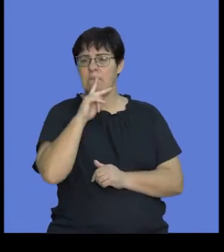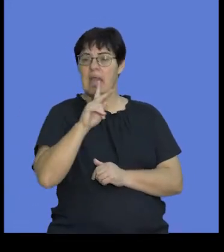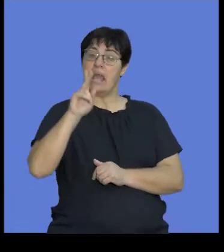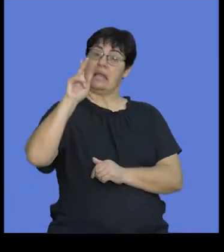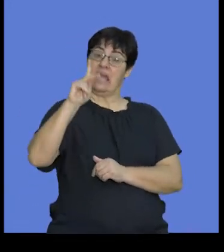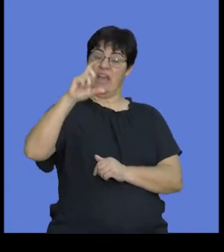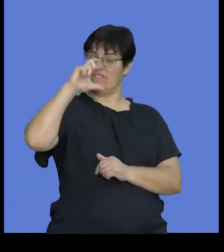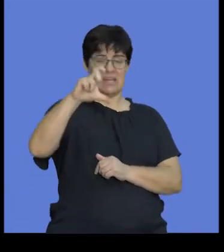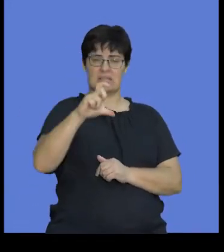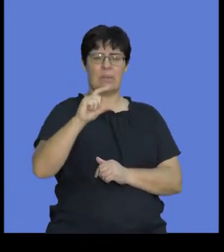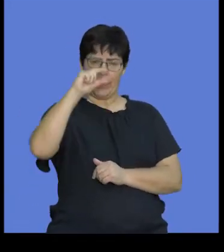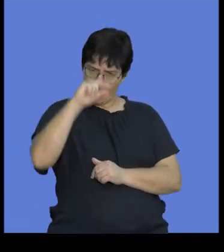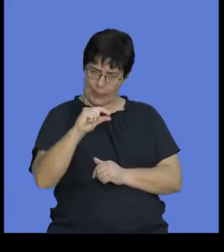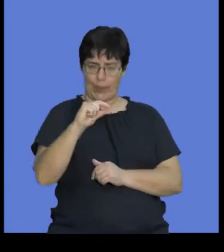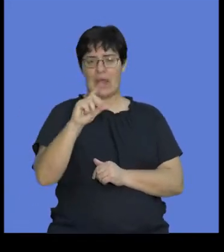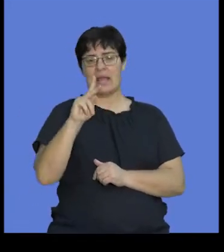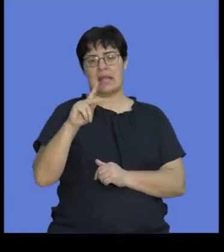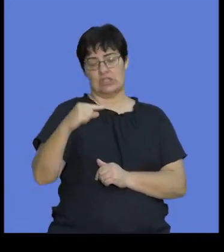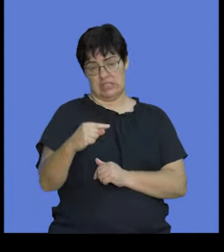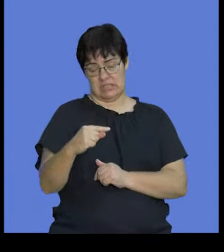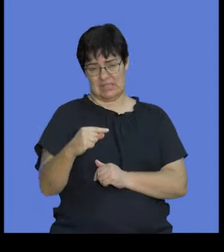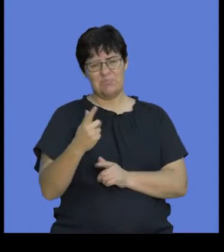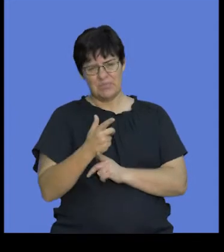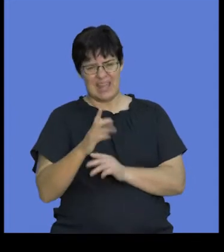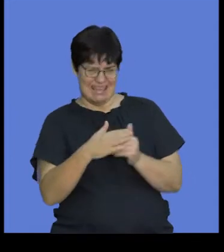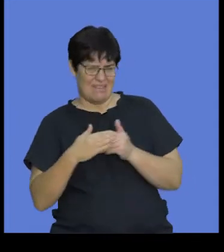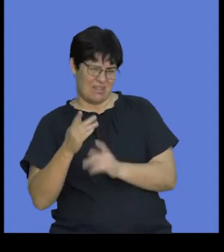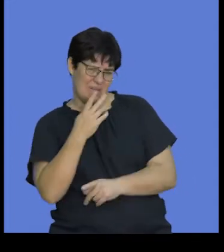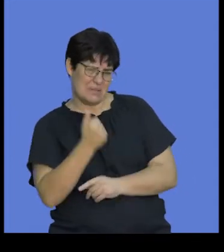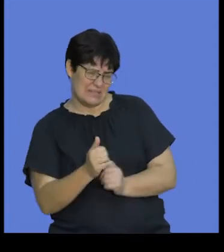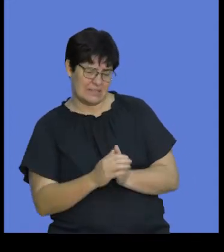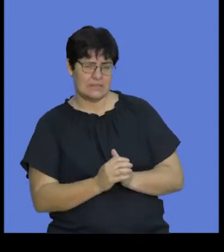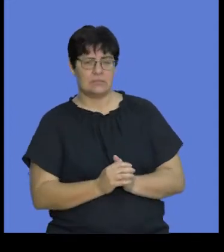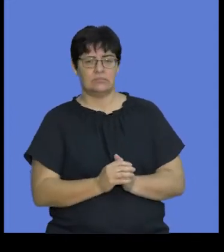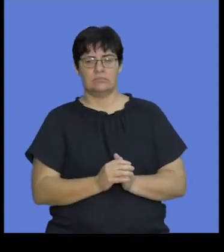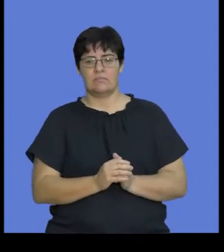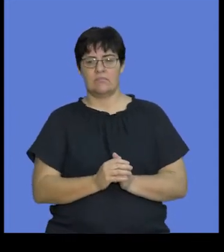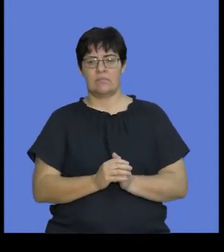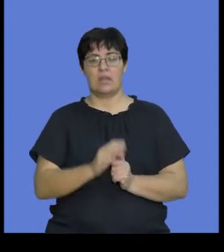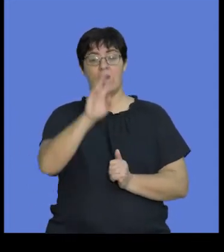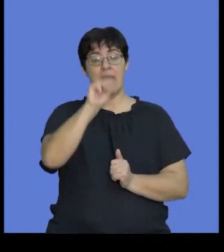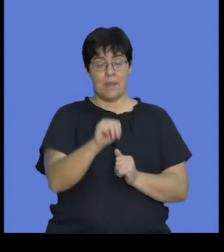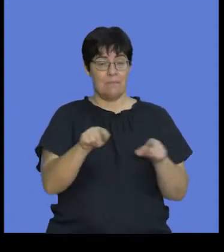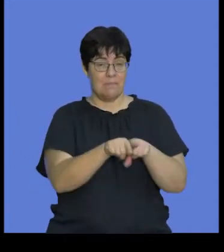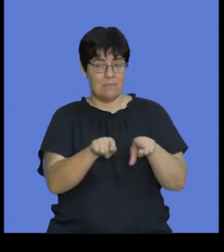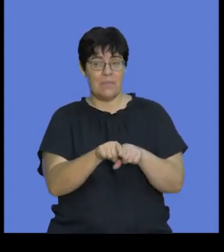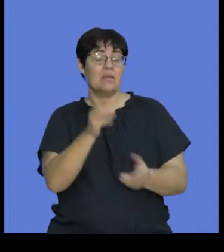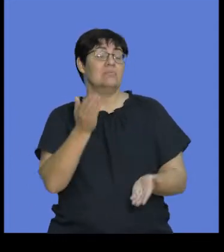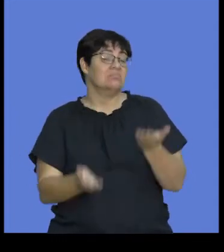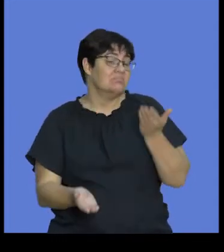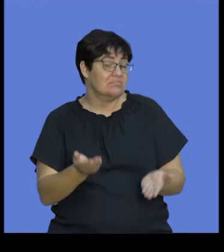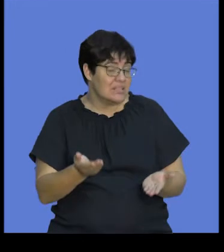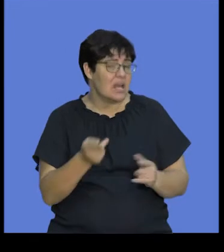big K. It's a lowercase k. So just be a little careful for me there, okay? M is mass measured in